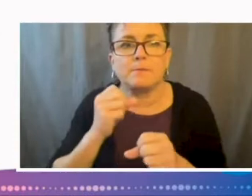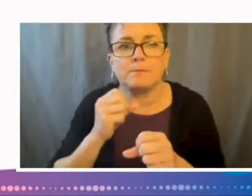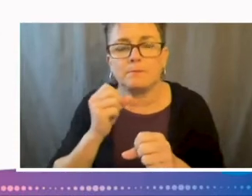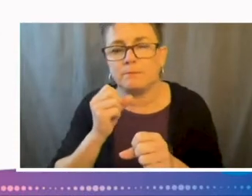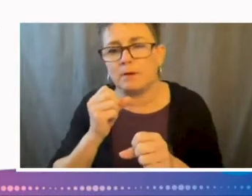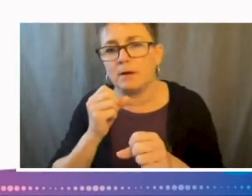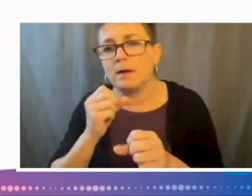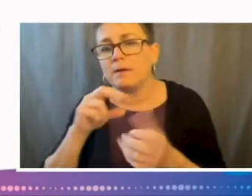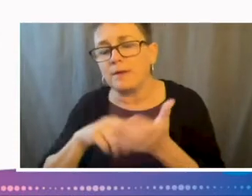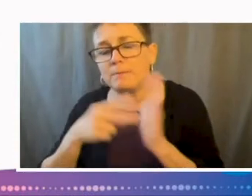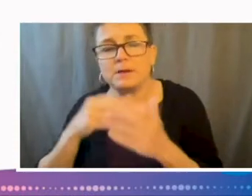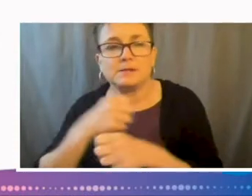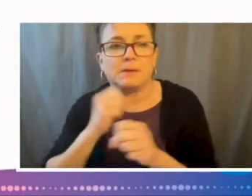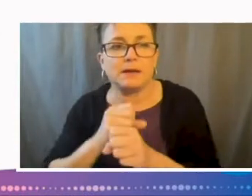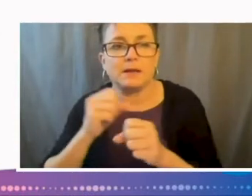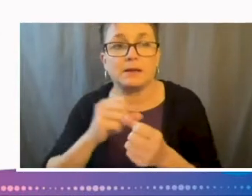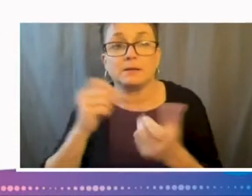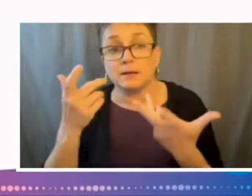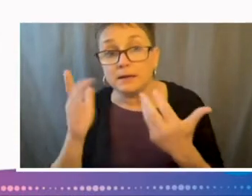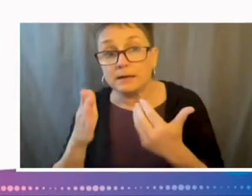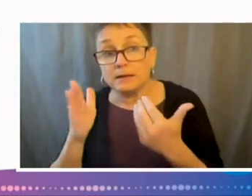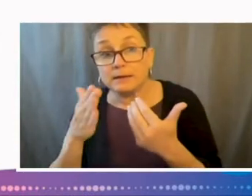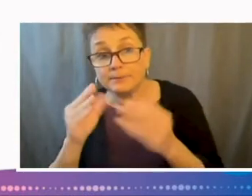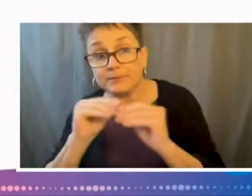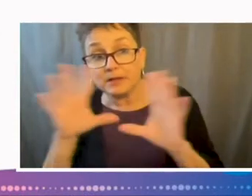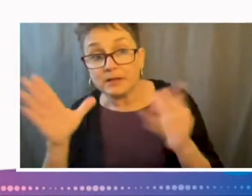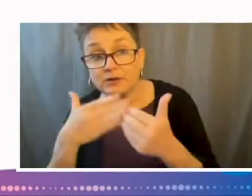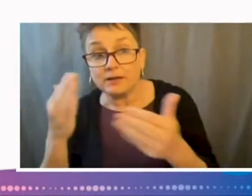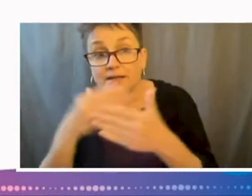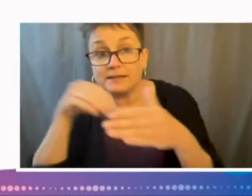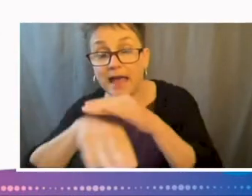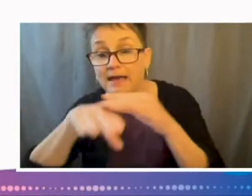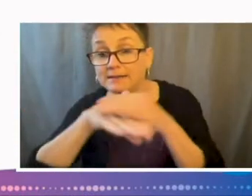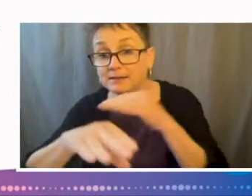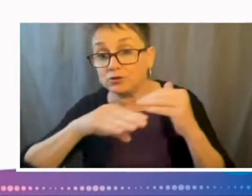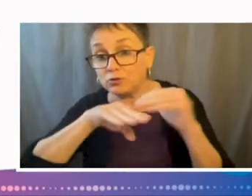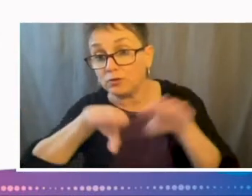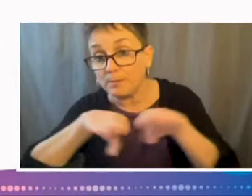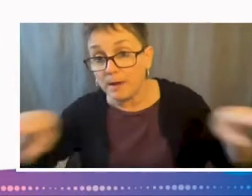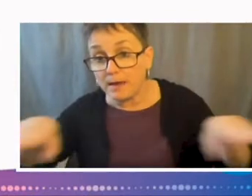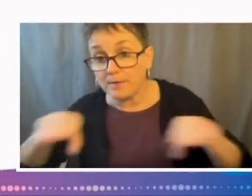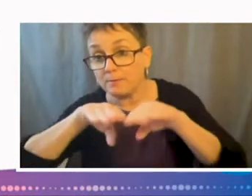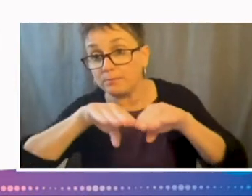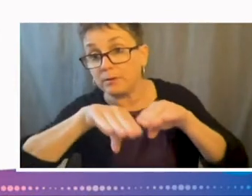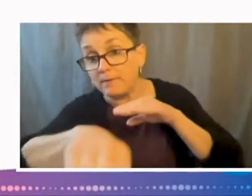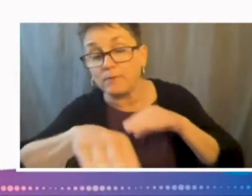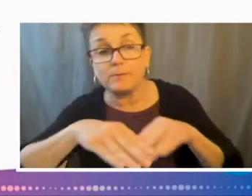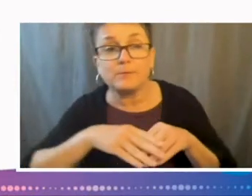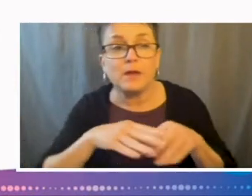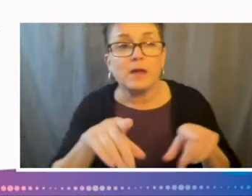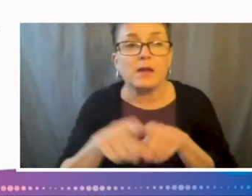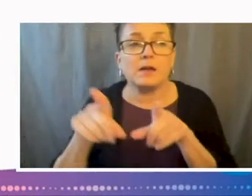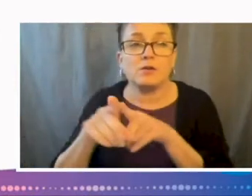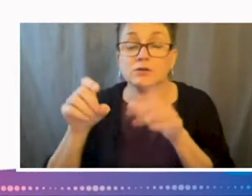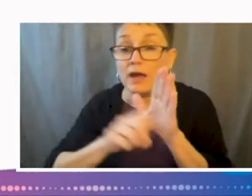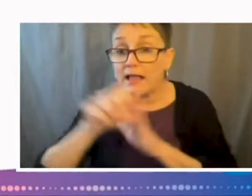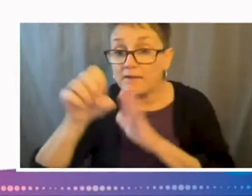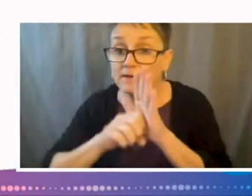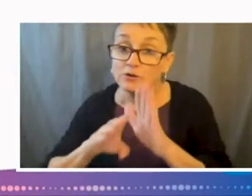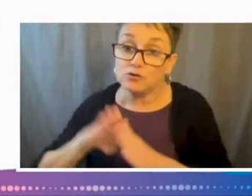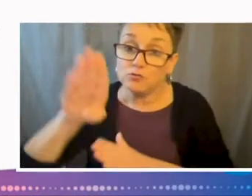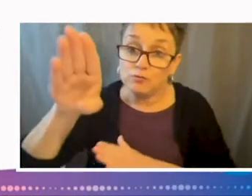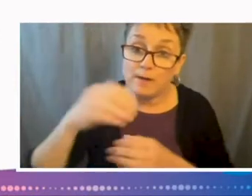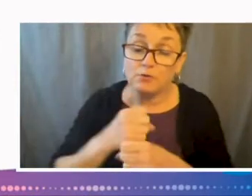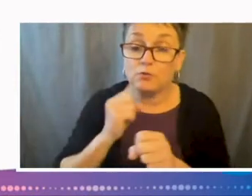means elevators where they're appropriate, ramps where also appropriate to make sure that anybody can get up to the right level to